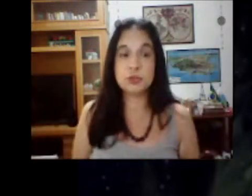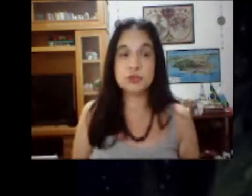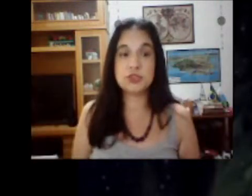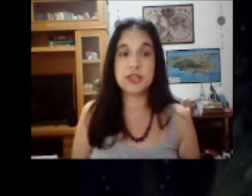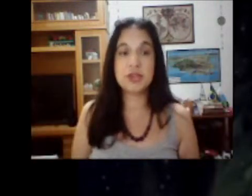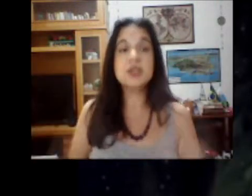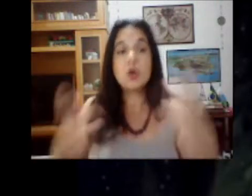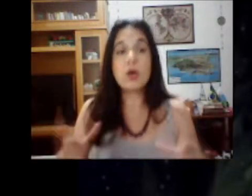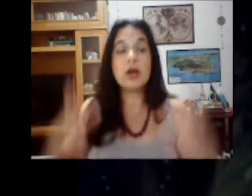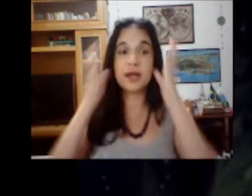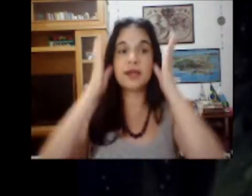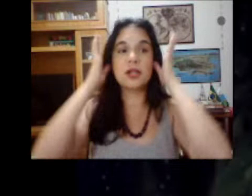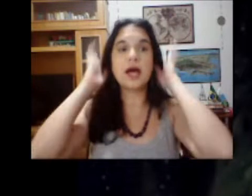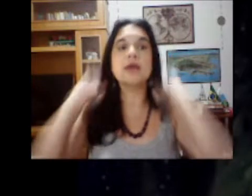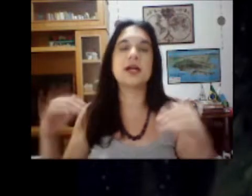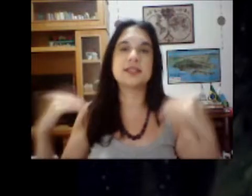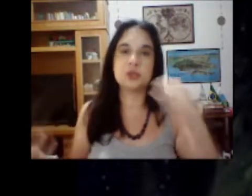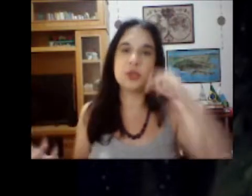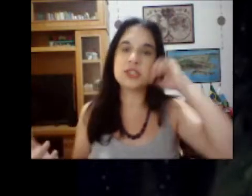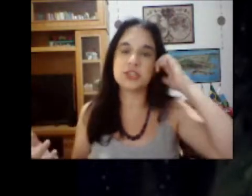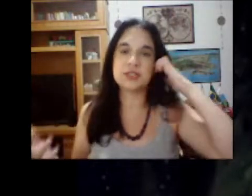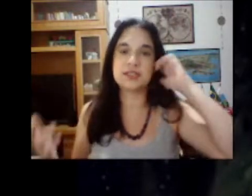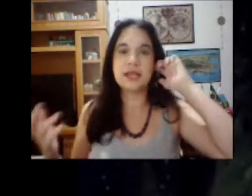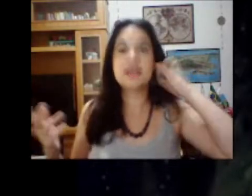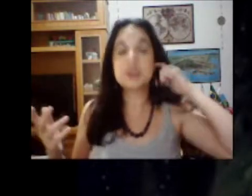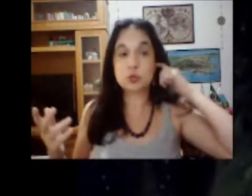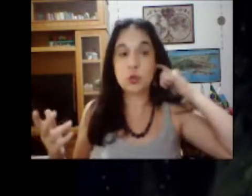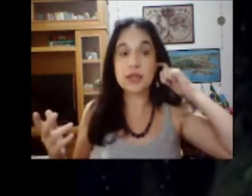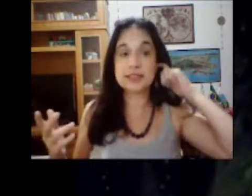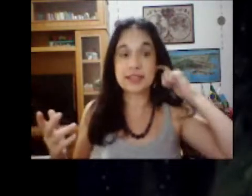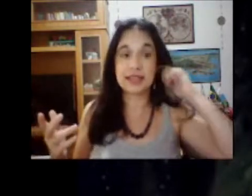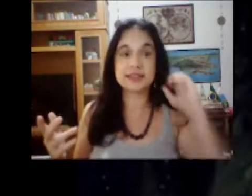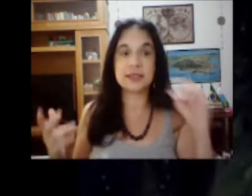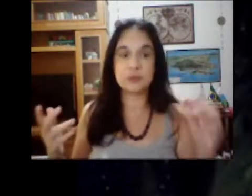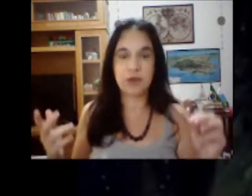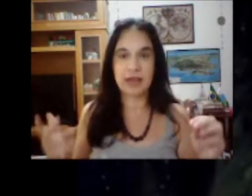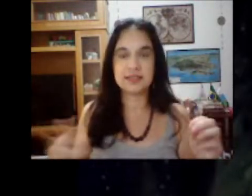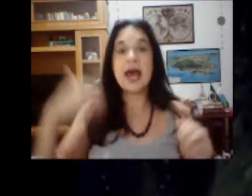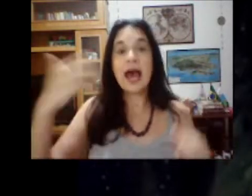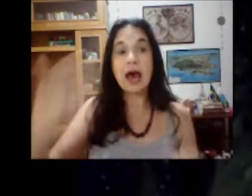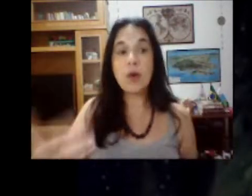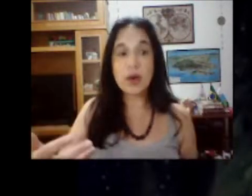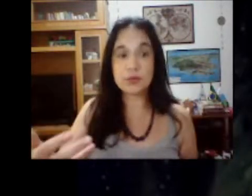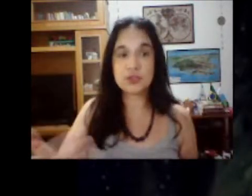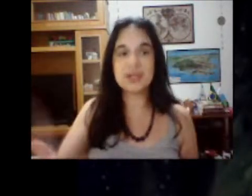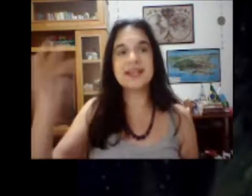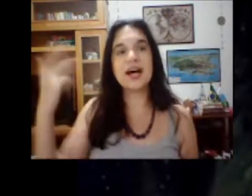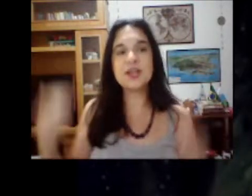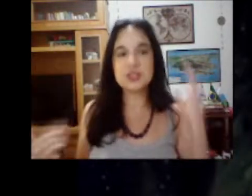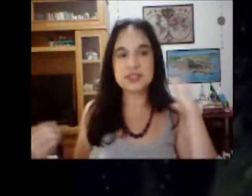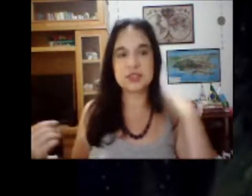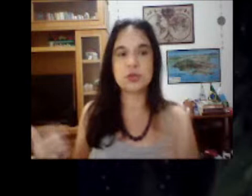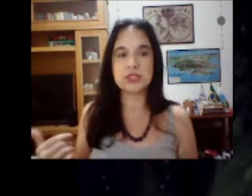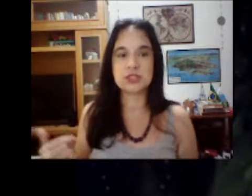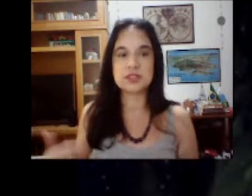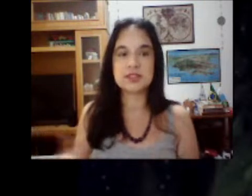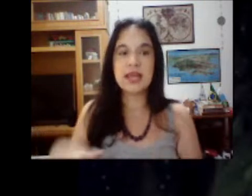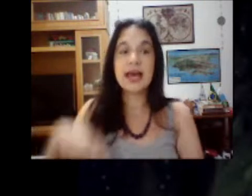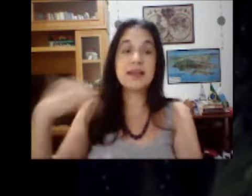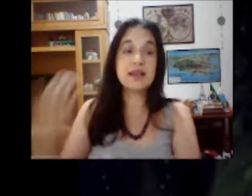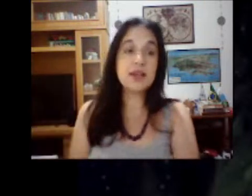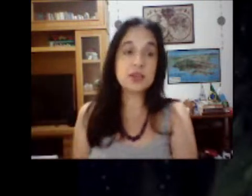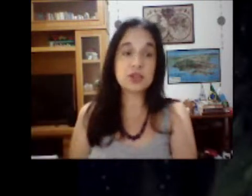to producing heirs? Well, in a lot of situations, this was the case, in fact. However, in other